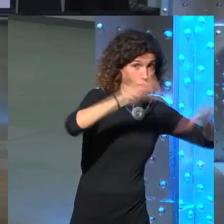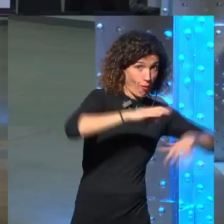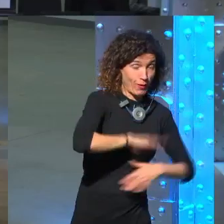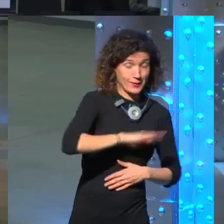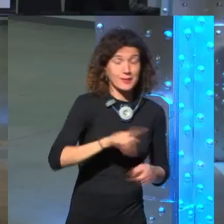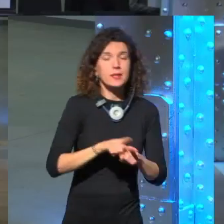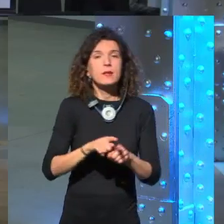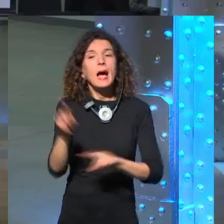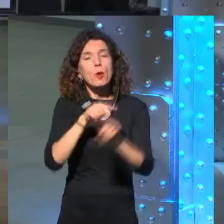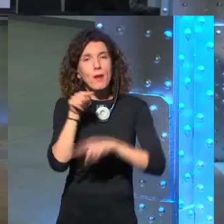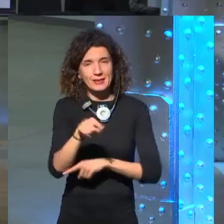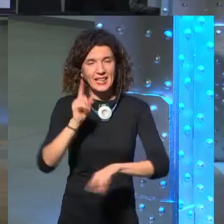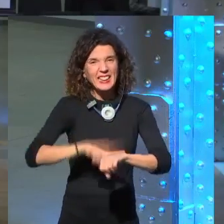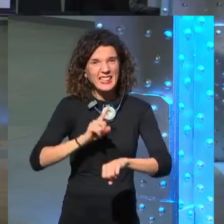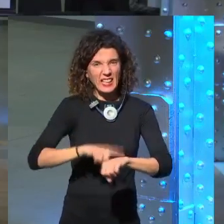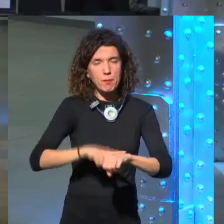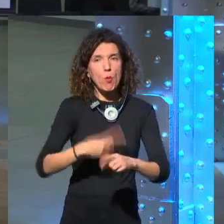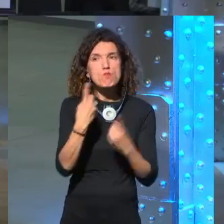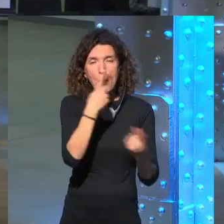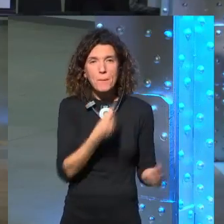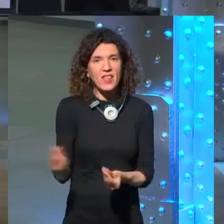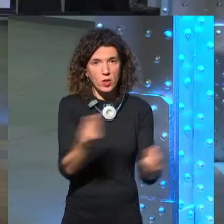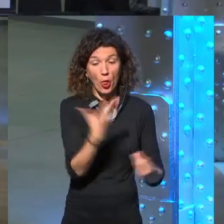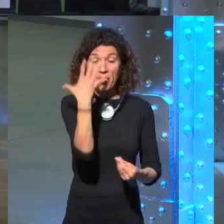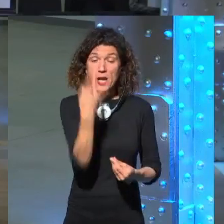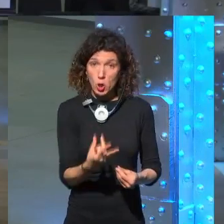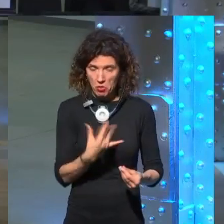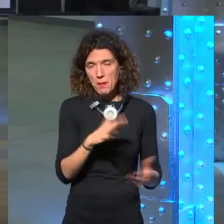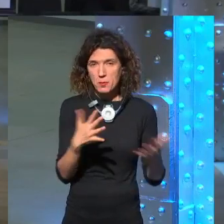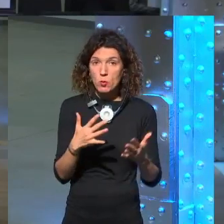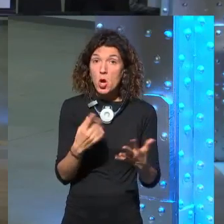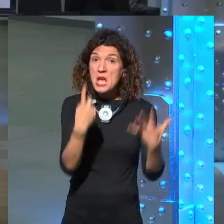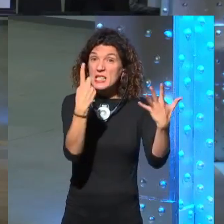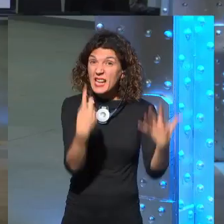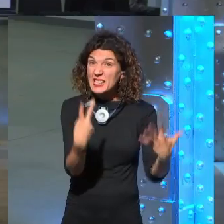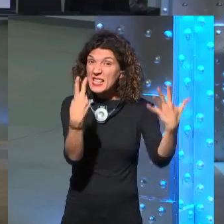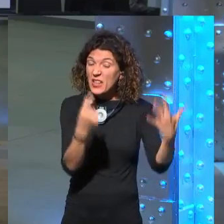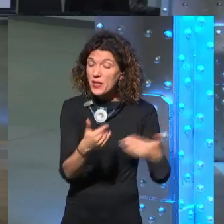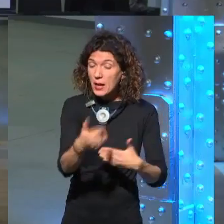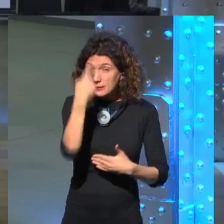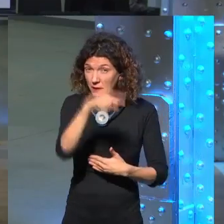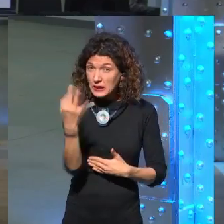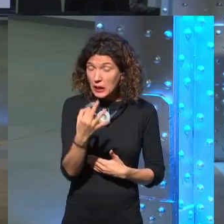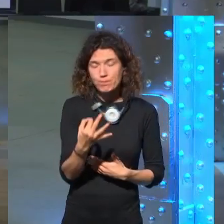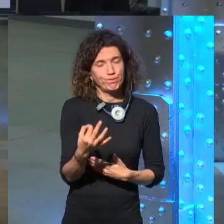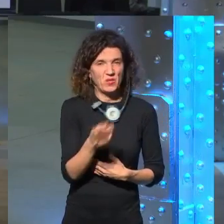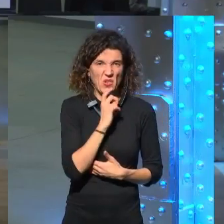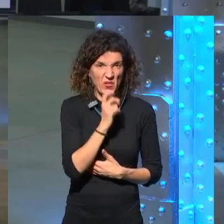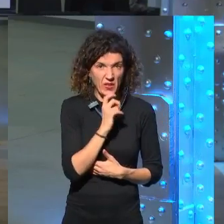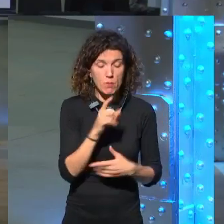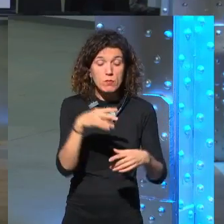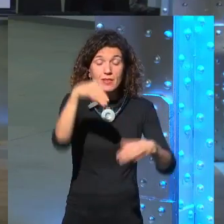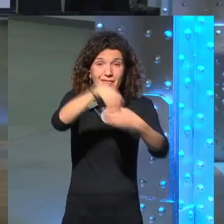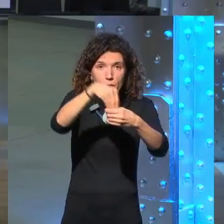good predictions for 5 days, but by the 6th, 7th day, a small change in the weather today can cause a